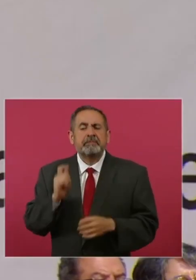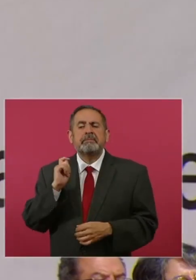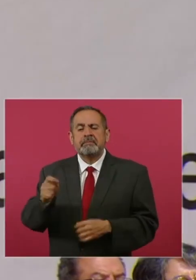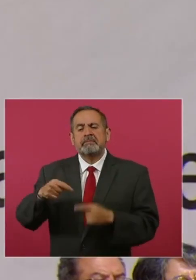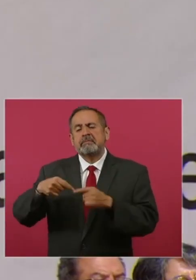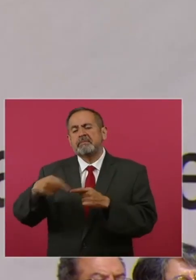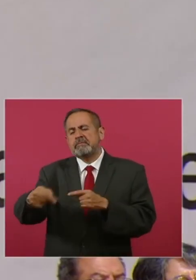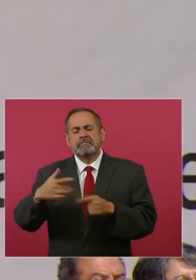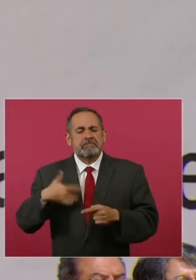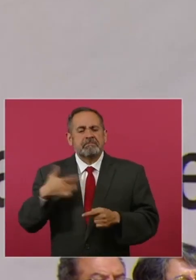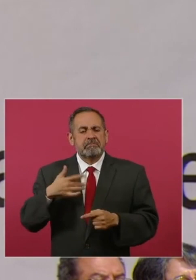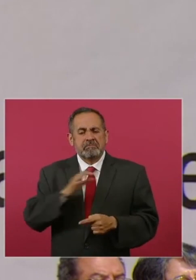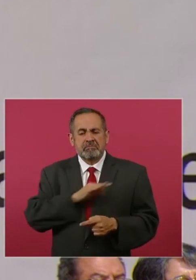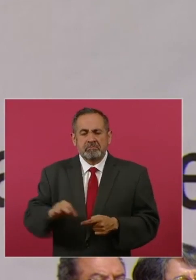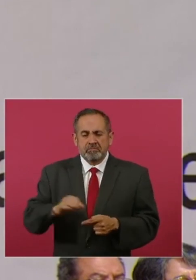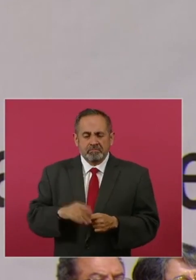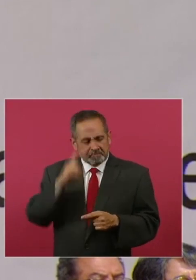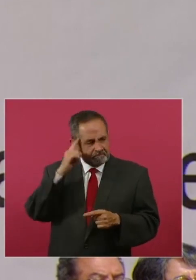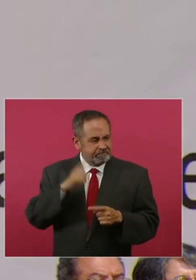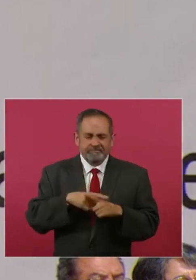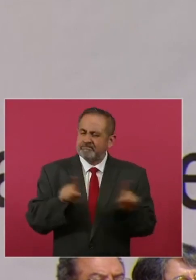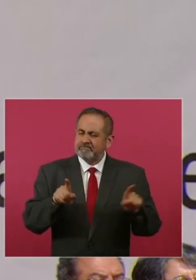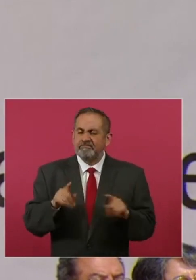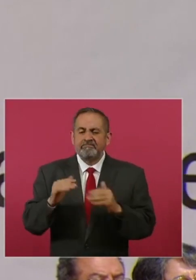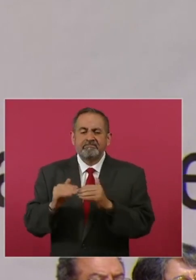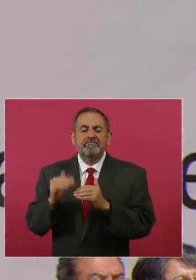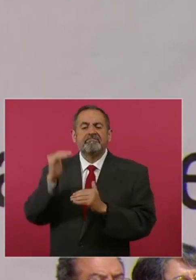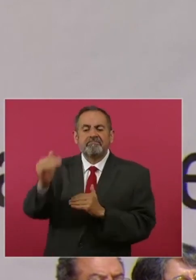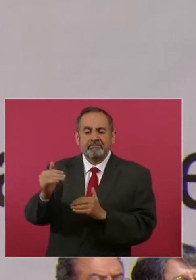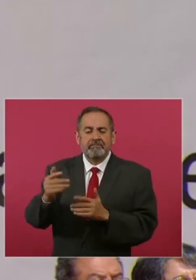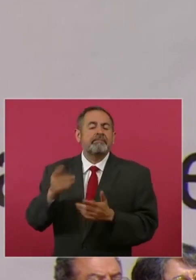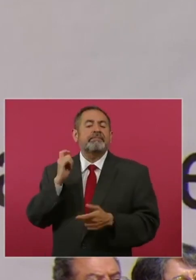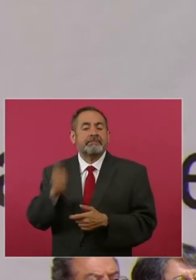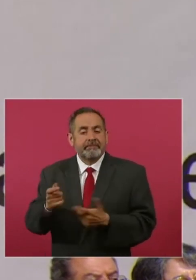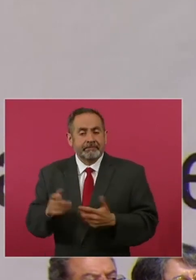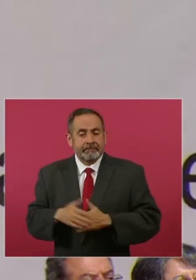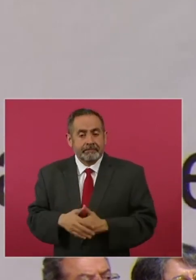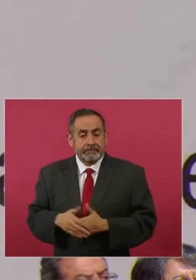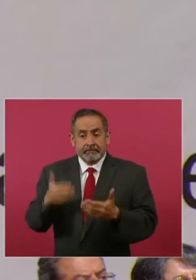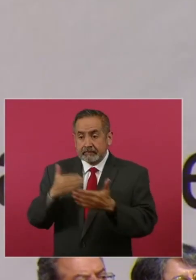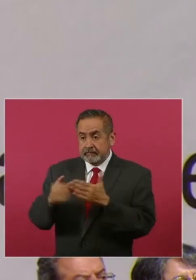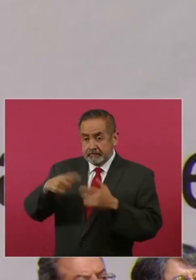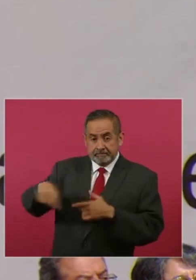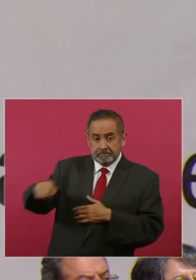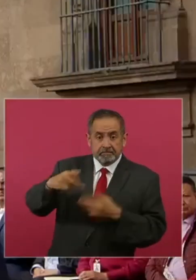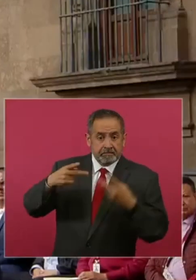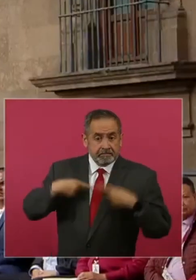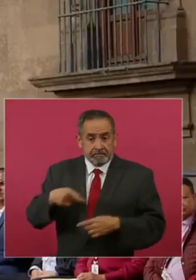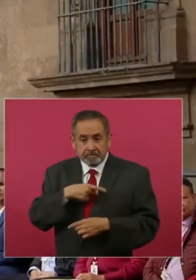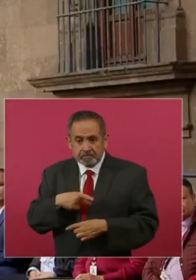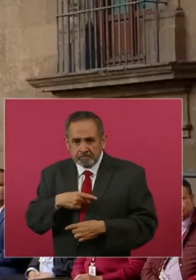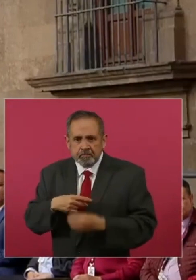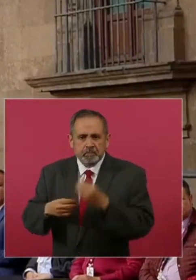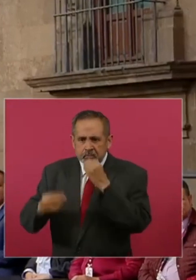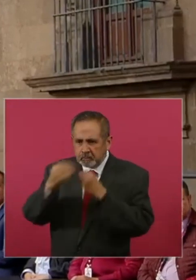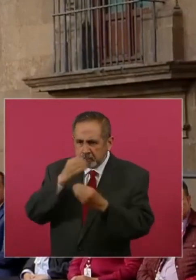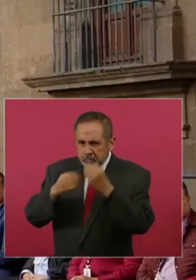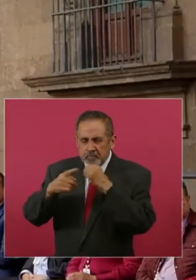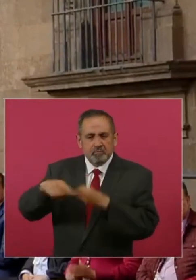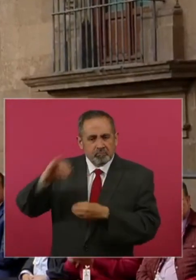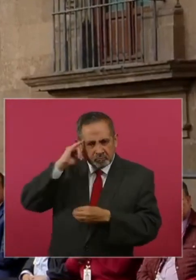in particular. He's now going to talk a little bit about Social Security for seniors and many